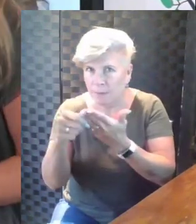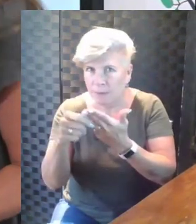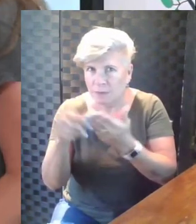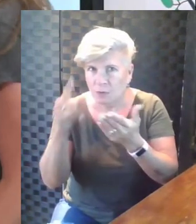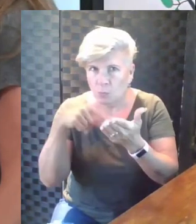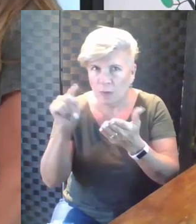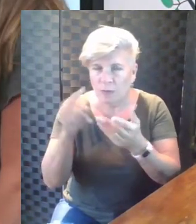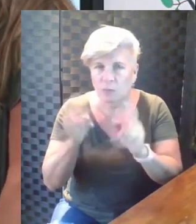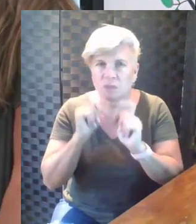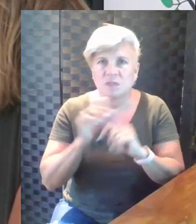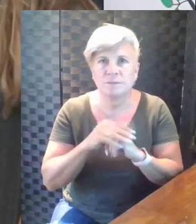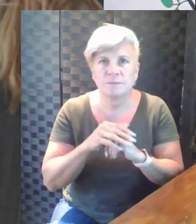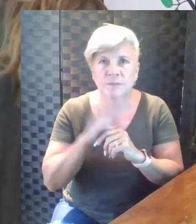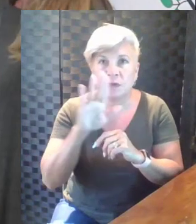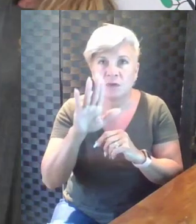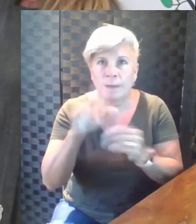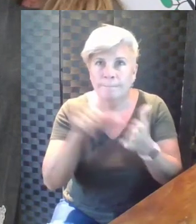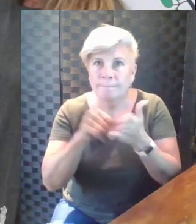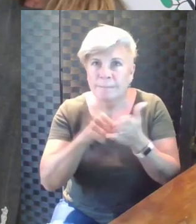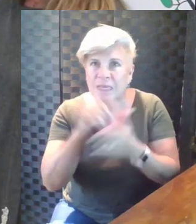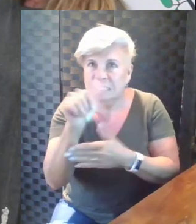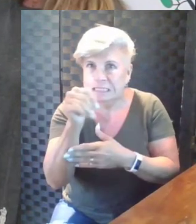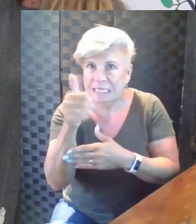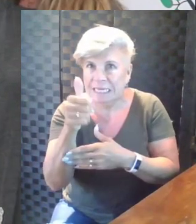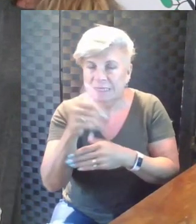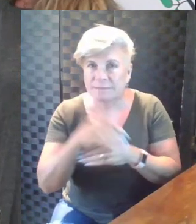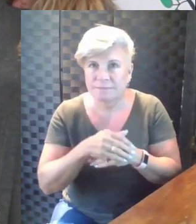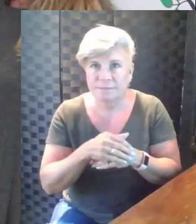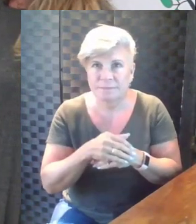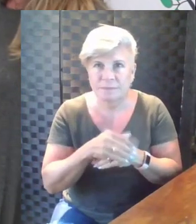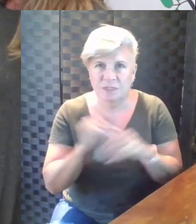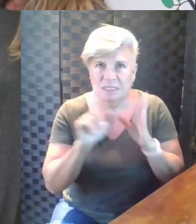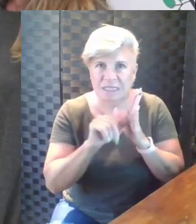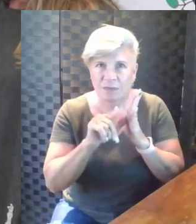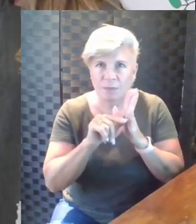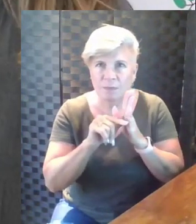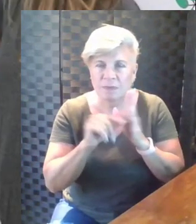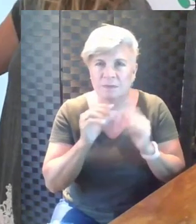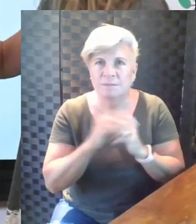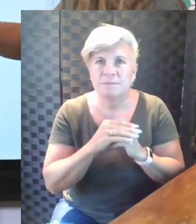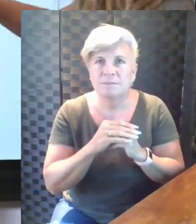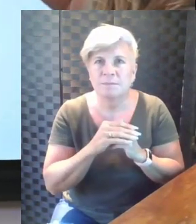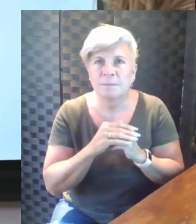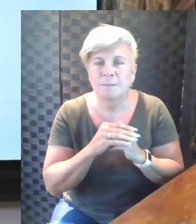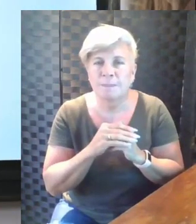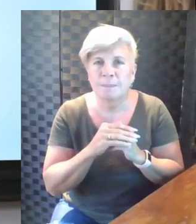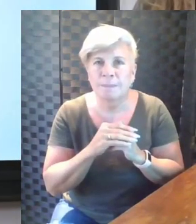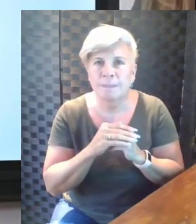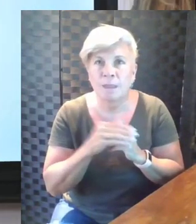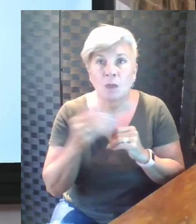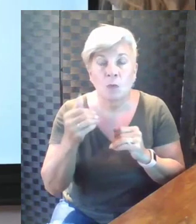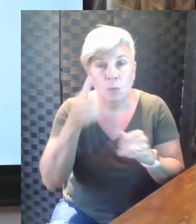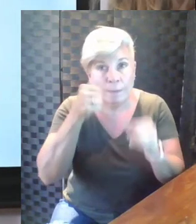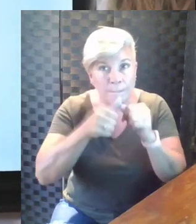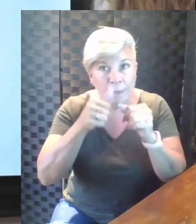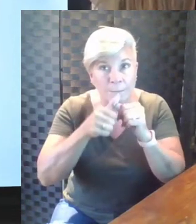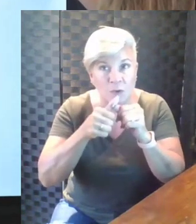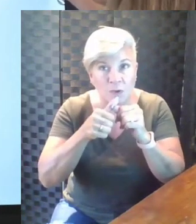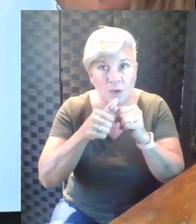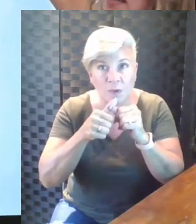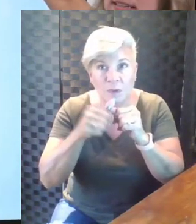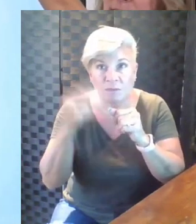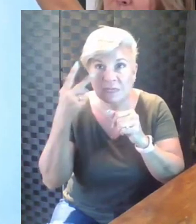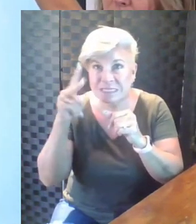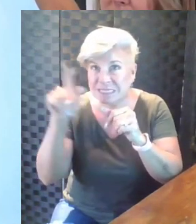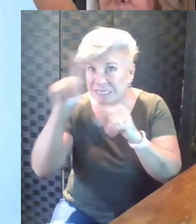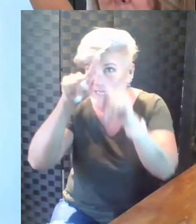check. So in your packet, I'm on page 10. So I'm going to give you just a second to get there. And as a reminder, anytime on the slides or the TV